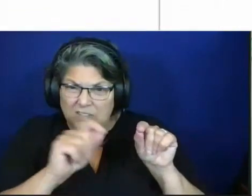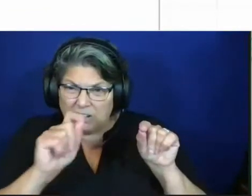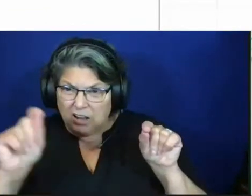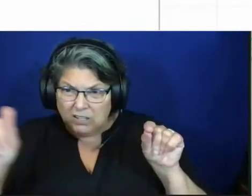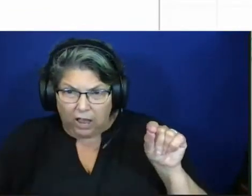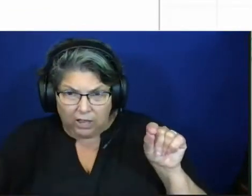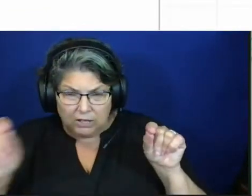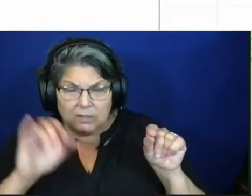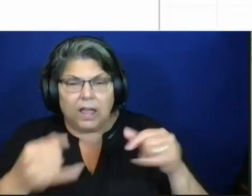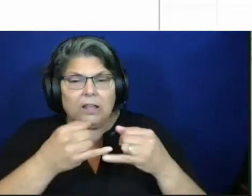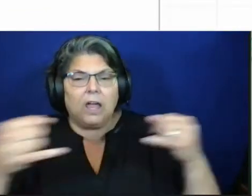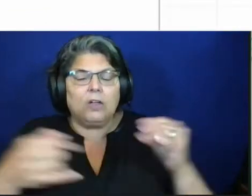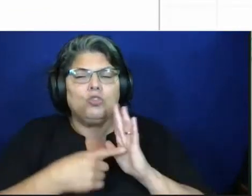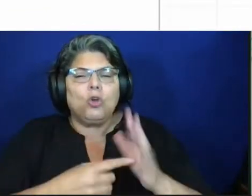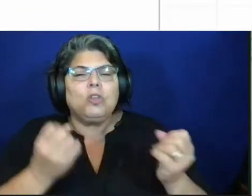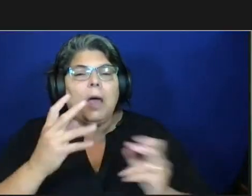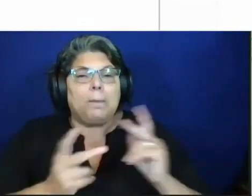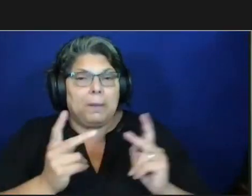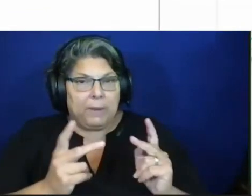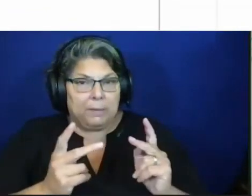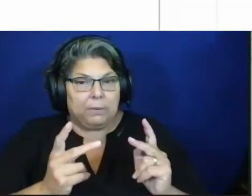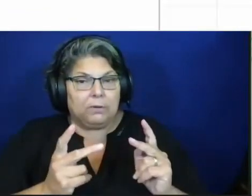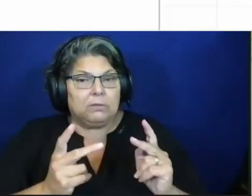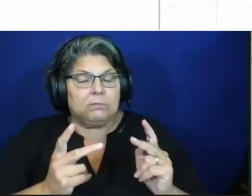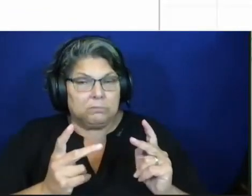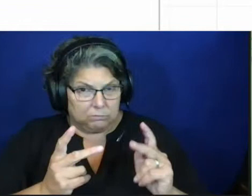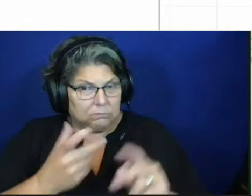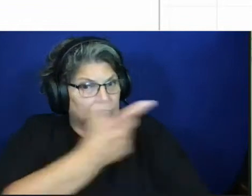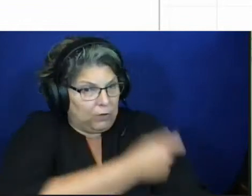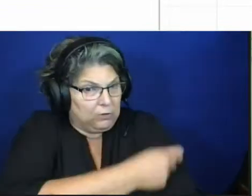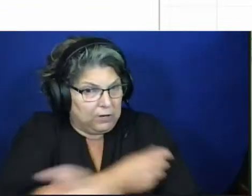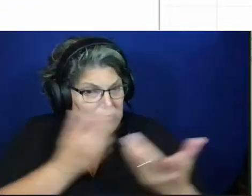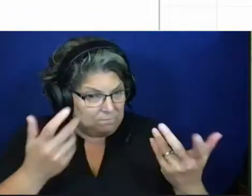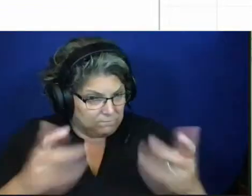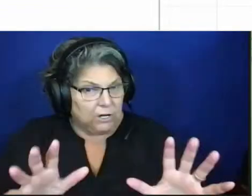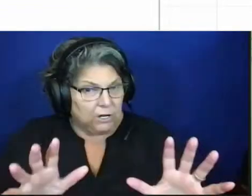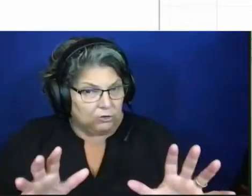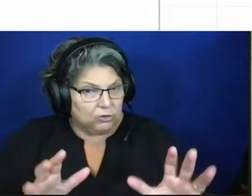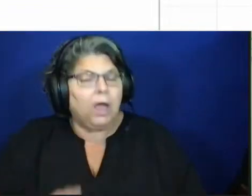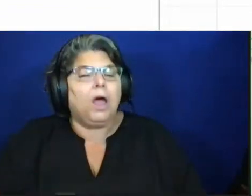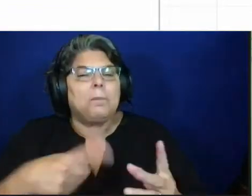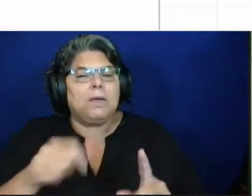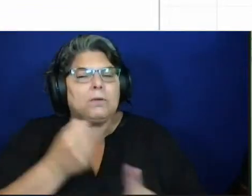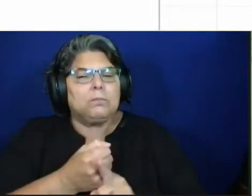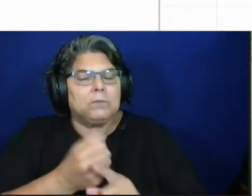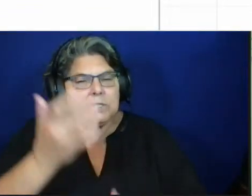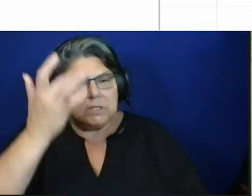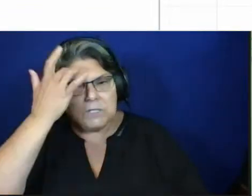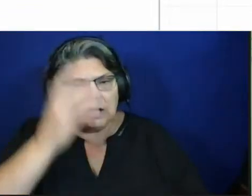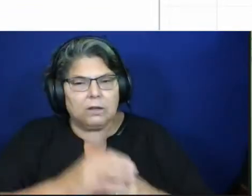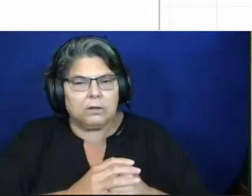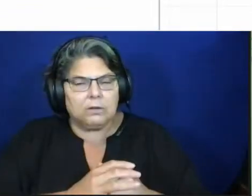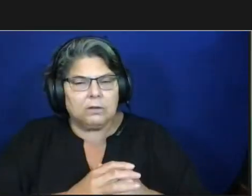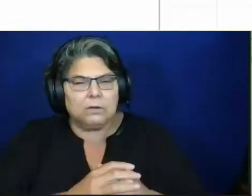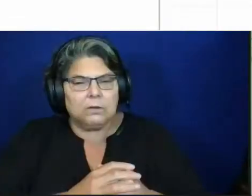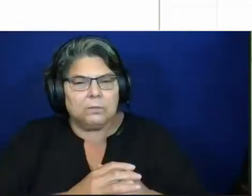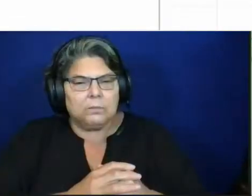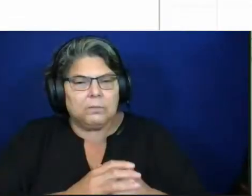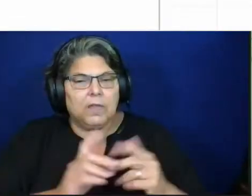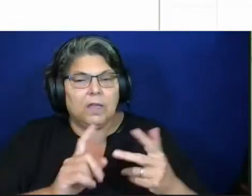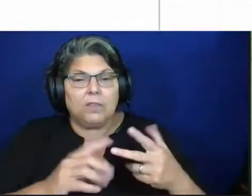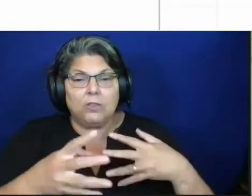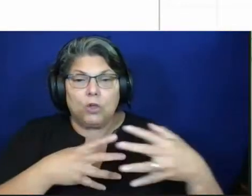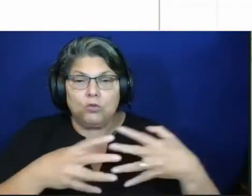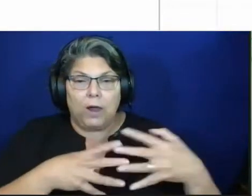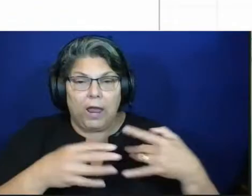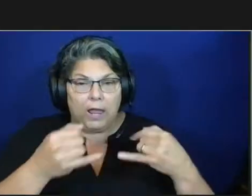shows the rates of cases among those people who have been fully vaccinated, and the wider gray